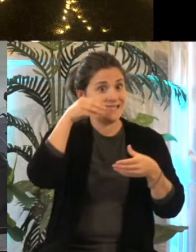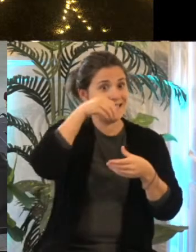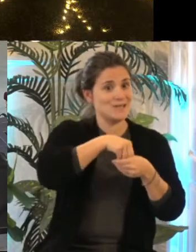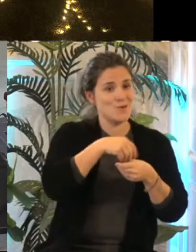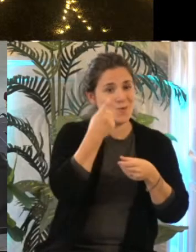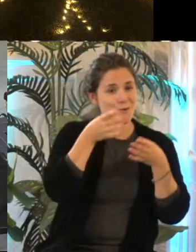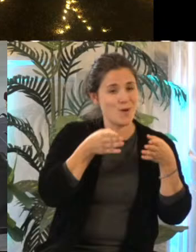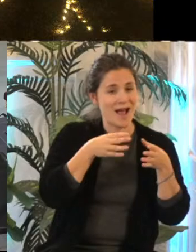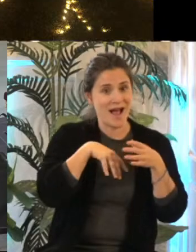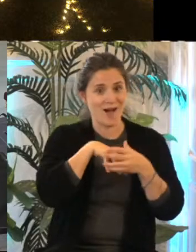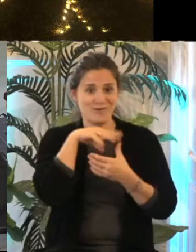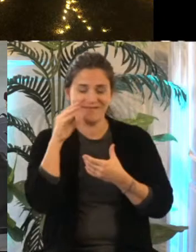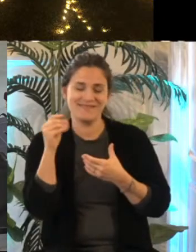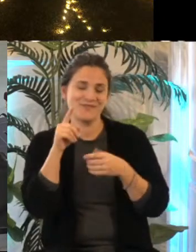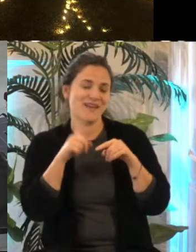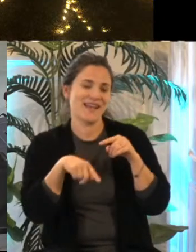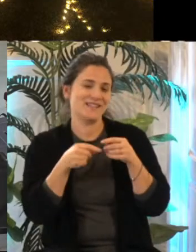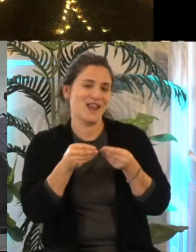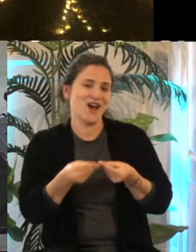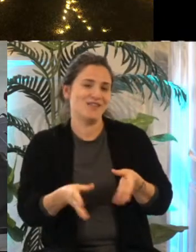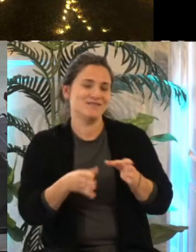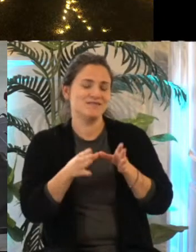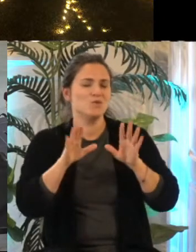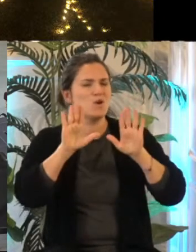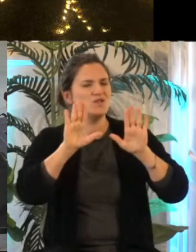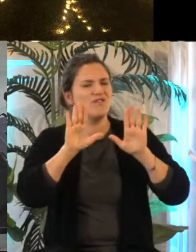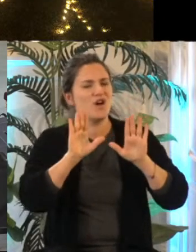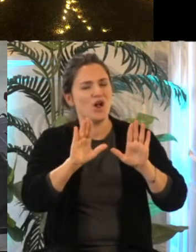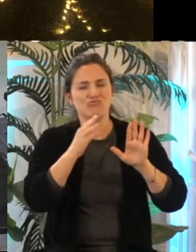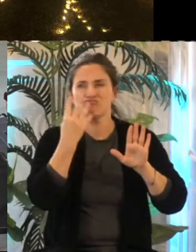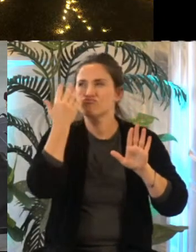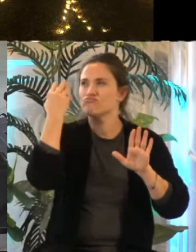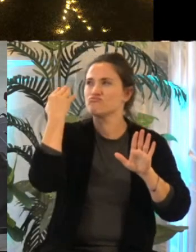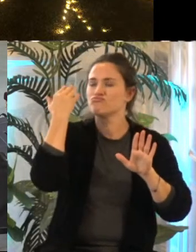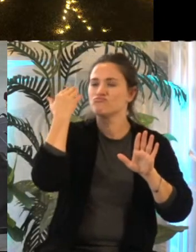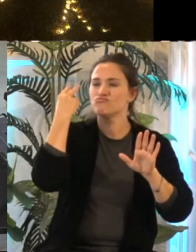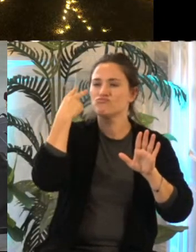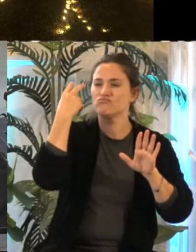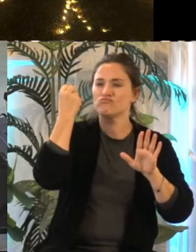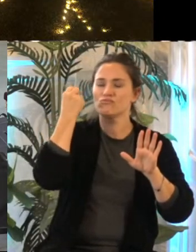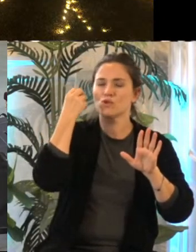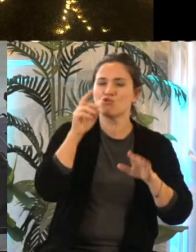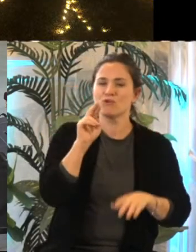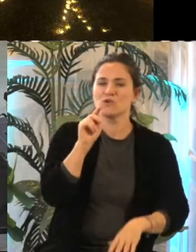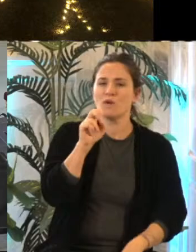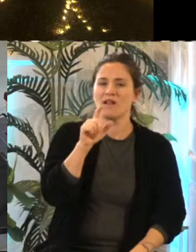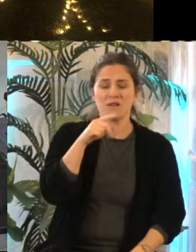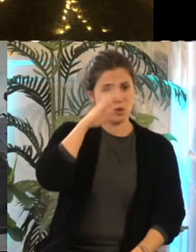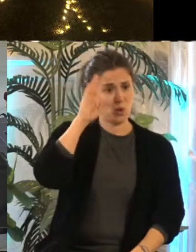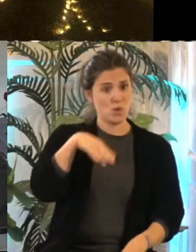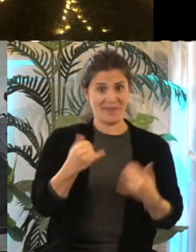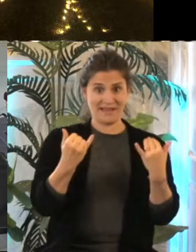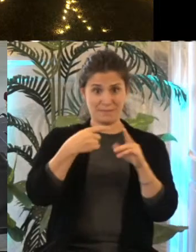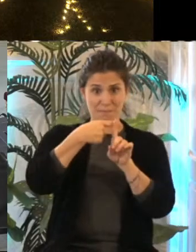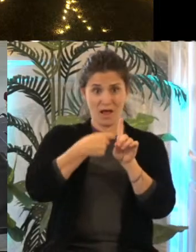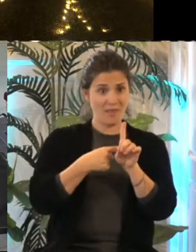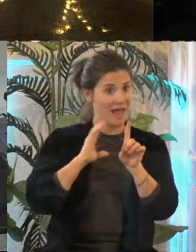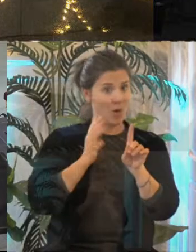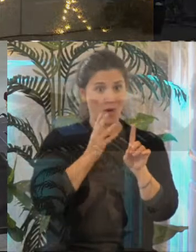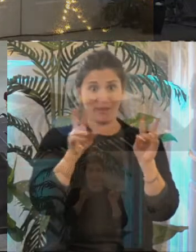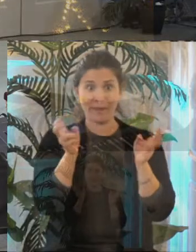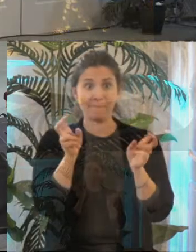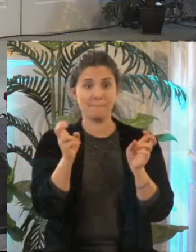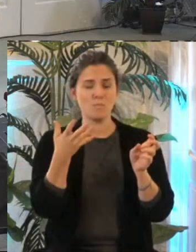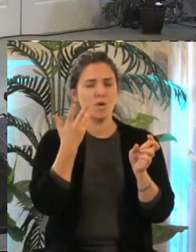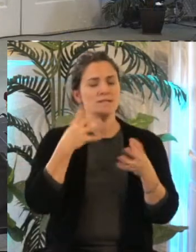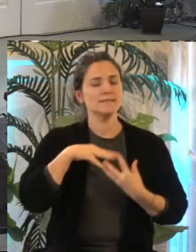lost. And it's a wonderful ritual. This month, our theme is spiritual practices. And so some of these rituals are some of our